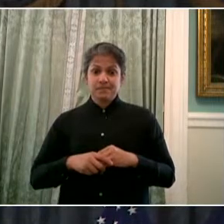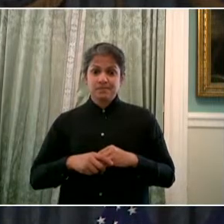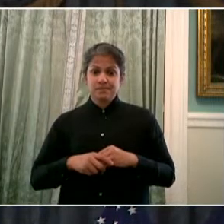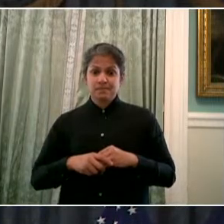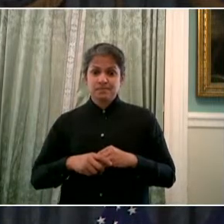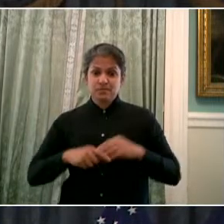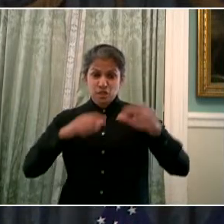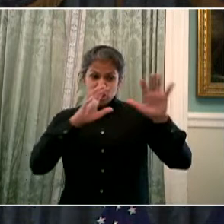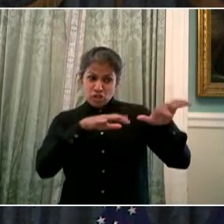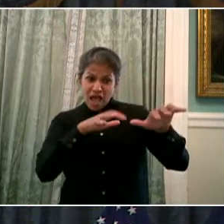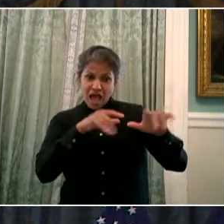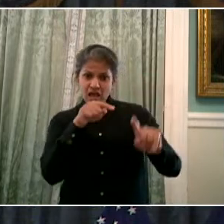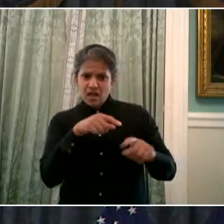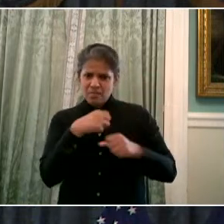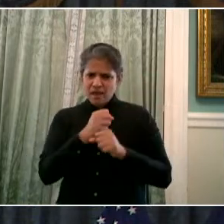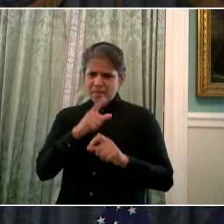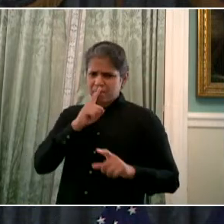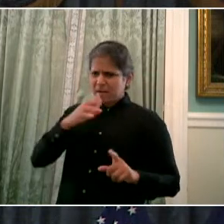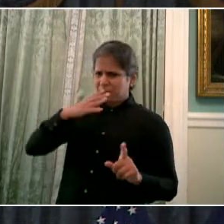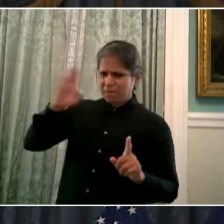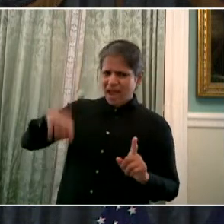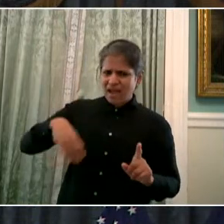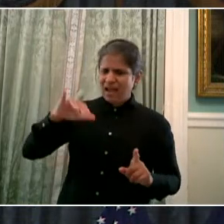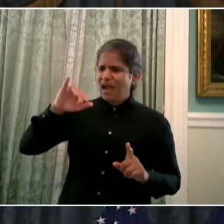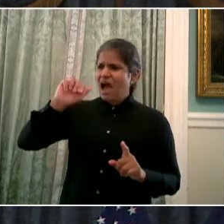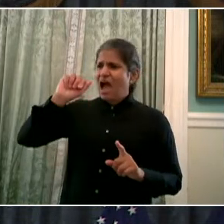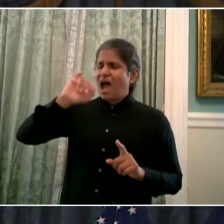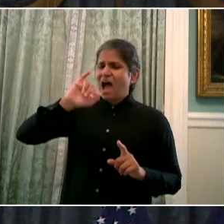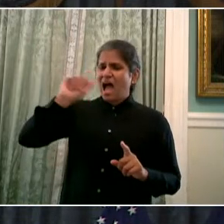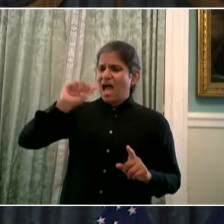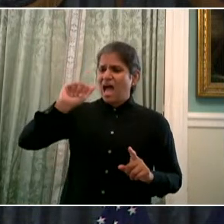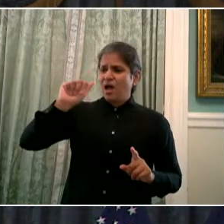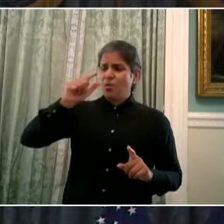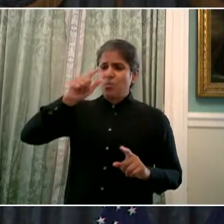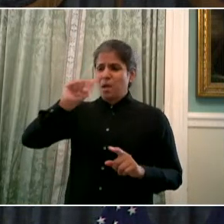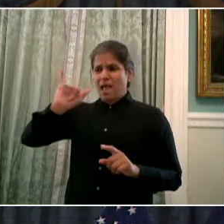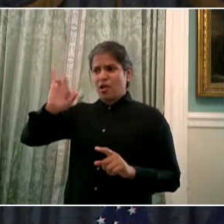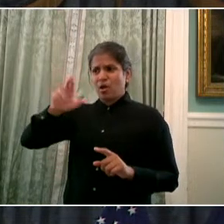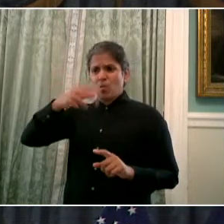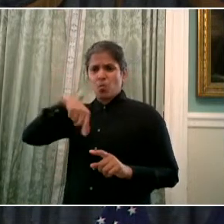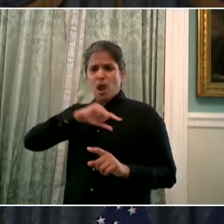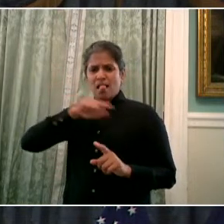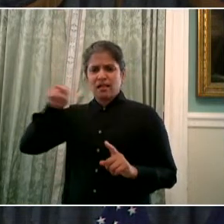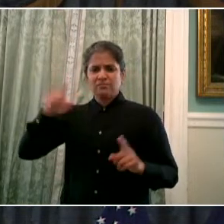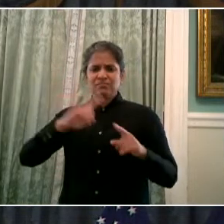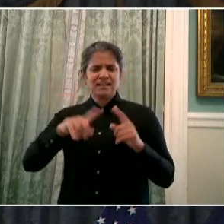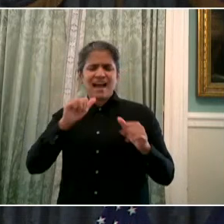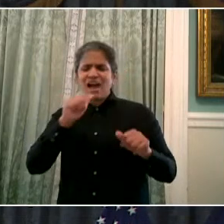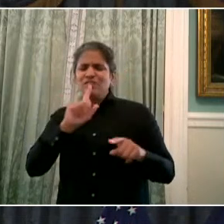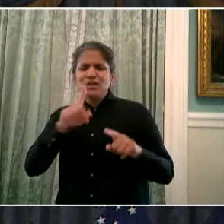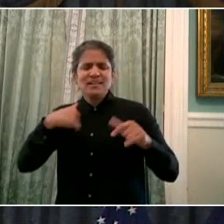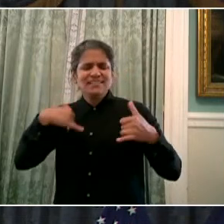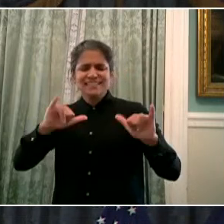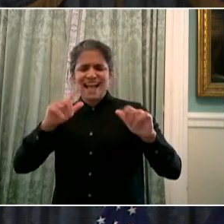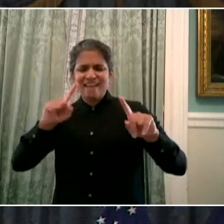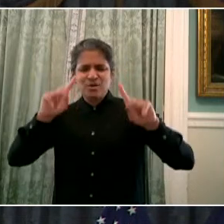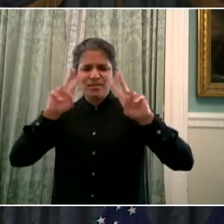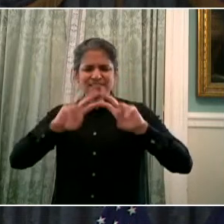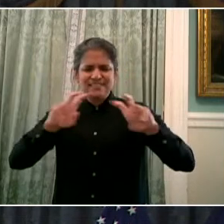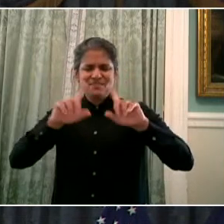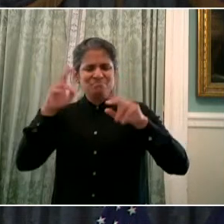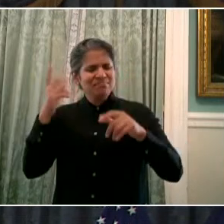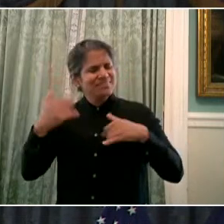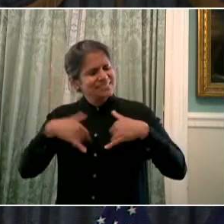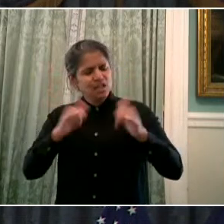Dr. Vassan already touched on this during his remarks, but we'll ask him to reiterate it for Cynthia in Queens, who asks, how do we keep our children and elderly